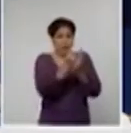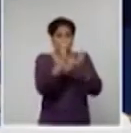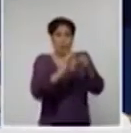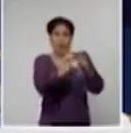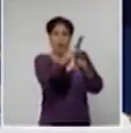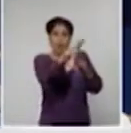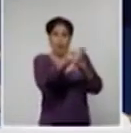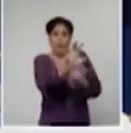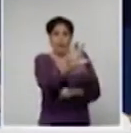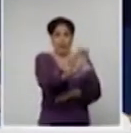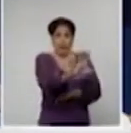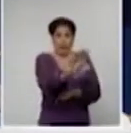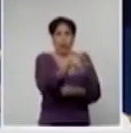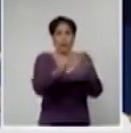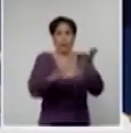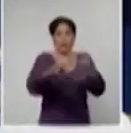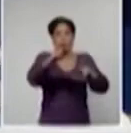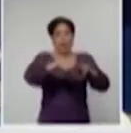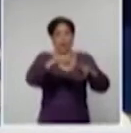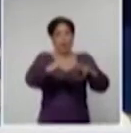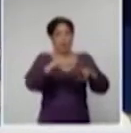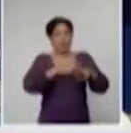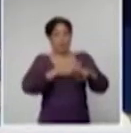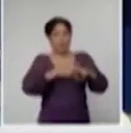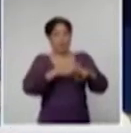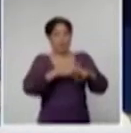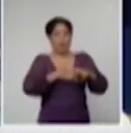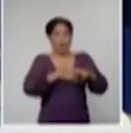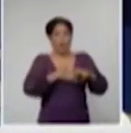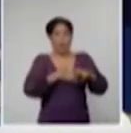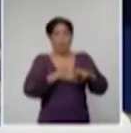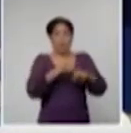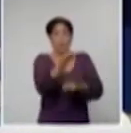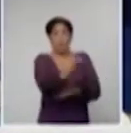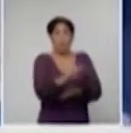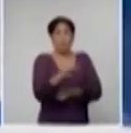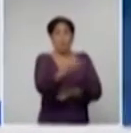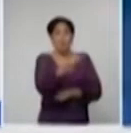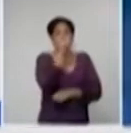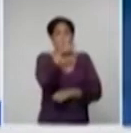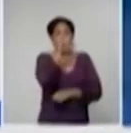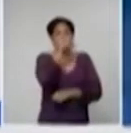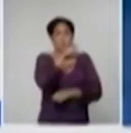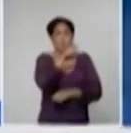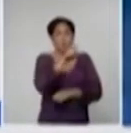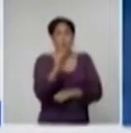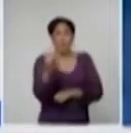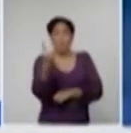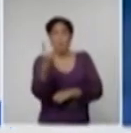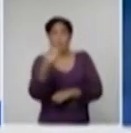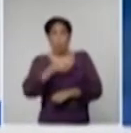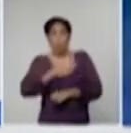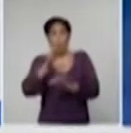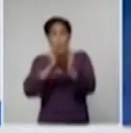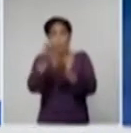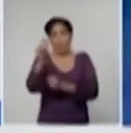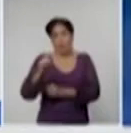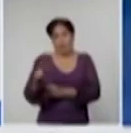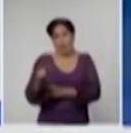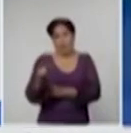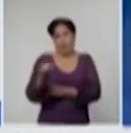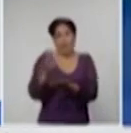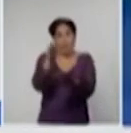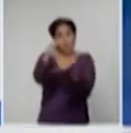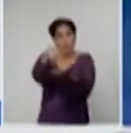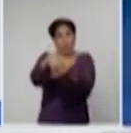provinces, and all of the cases are related to one infection that took place as a